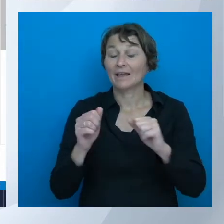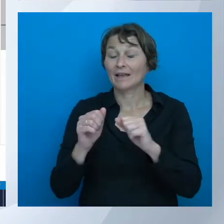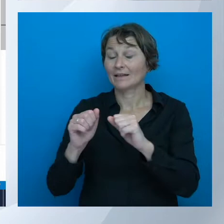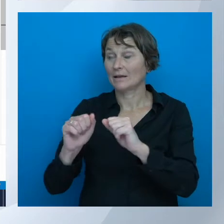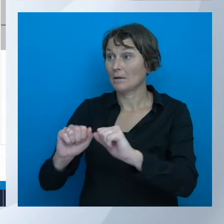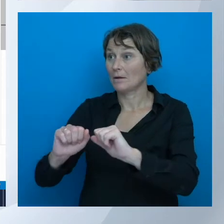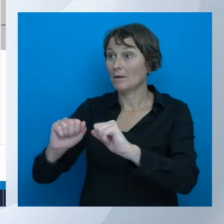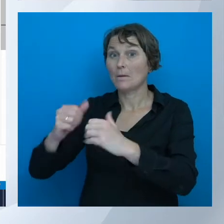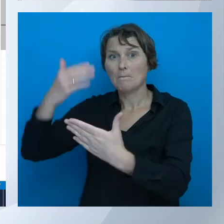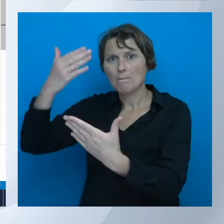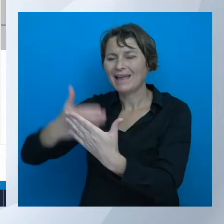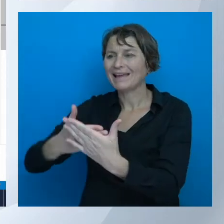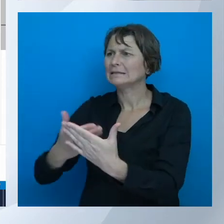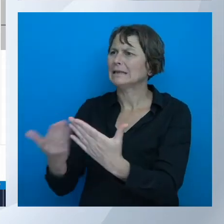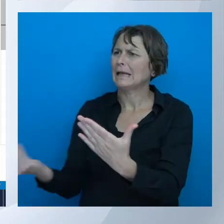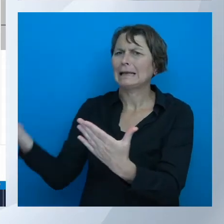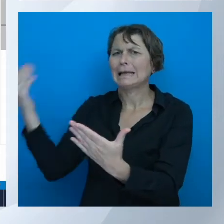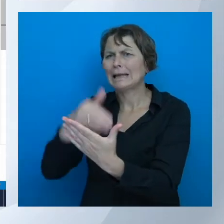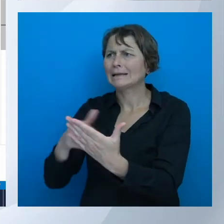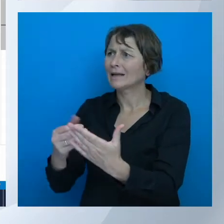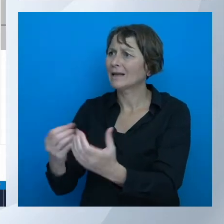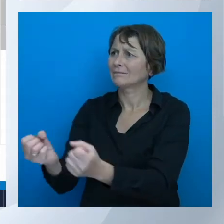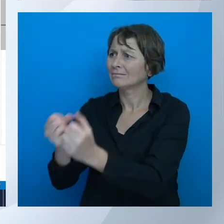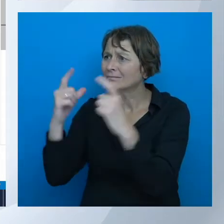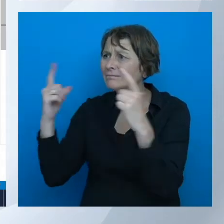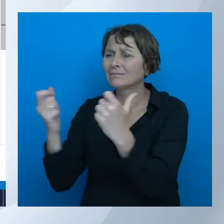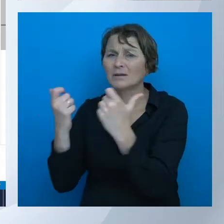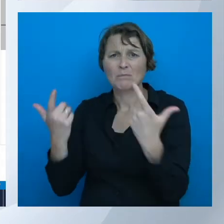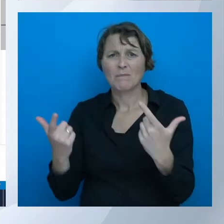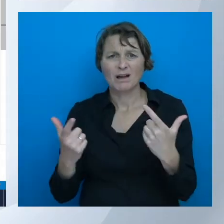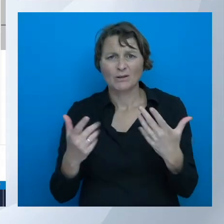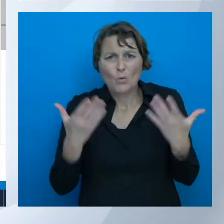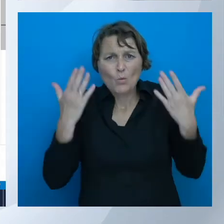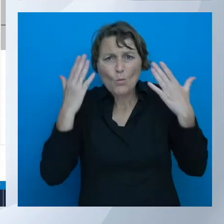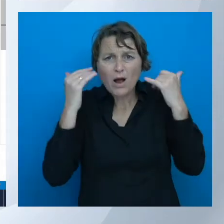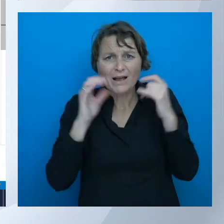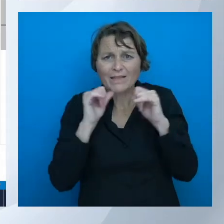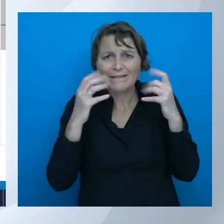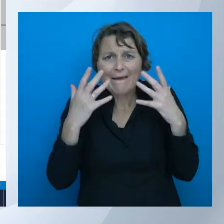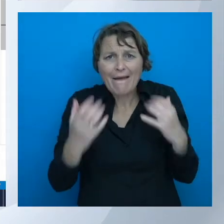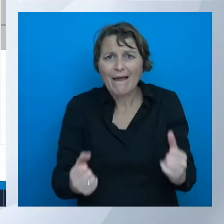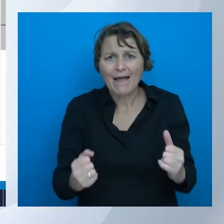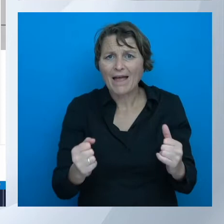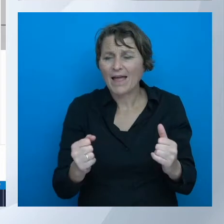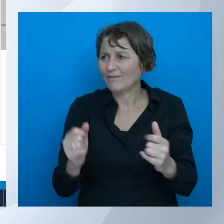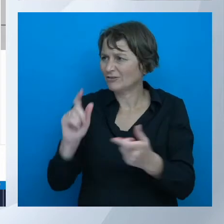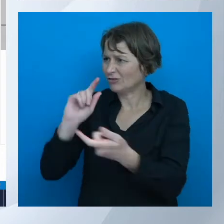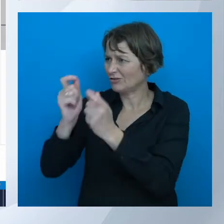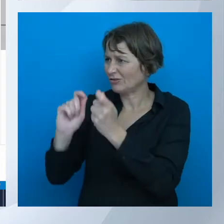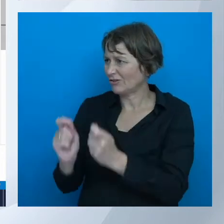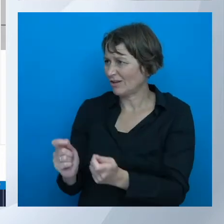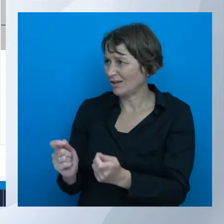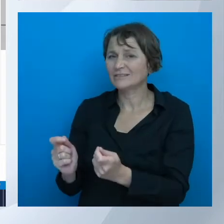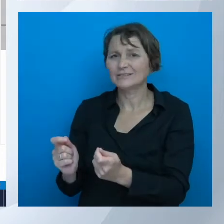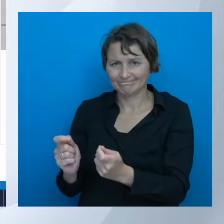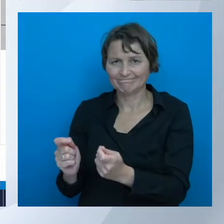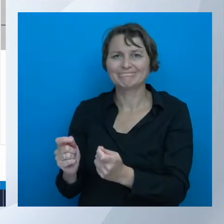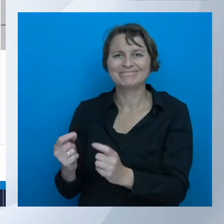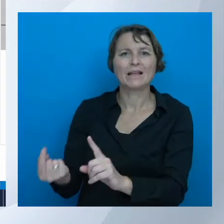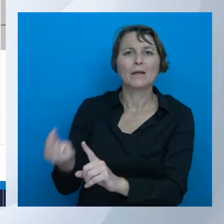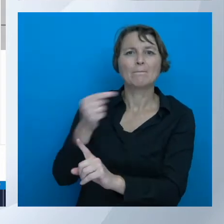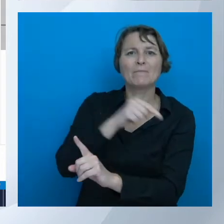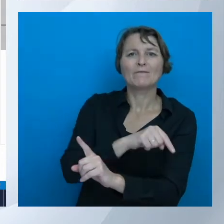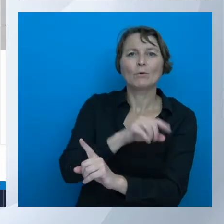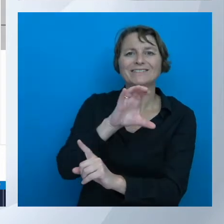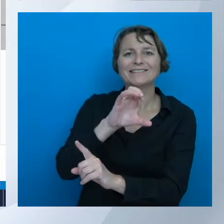wondering why your blog hadn't updated, why there are no changes, because, well, they're still stuck on the CDN and you're still looking